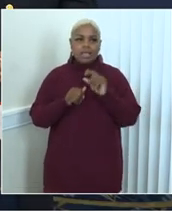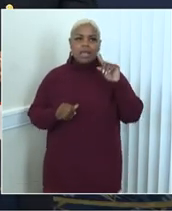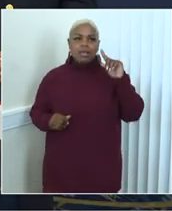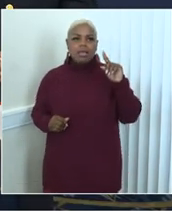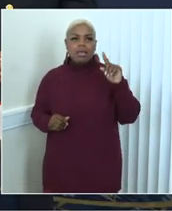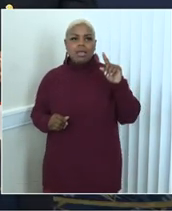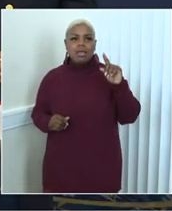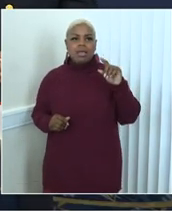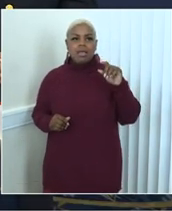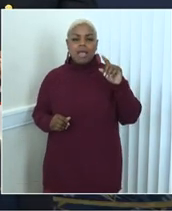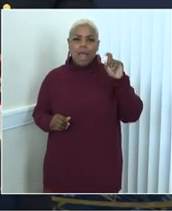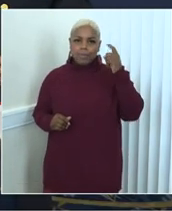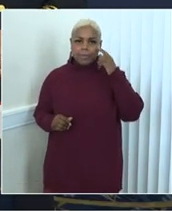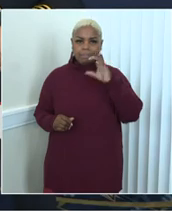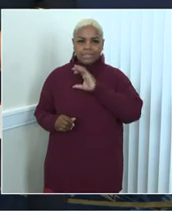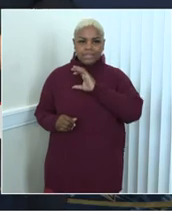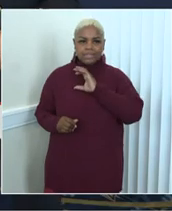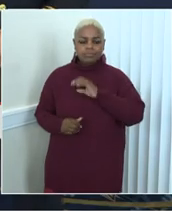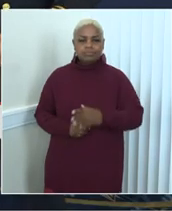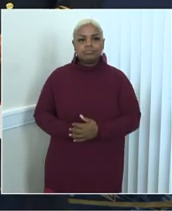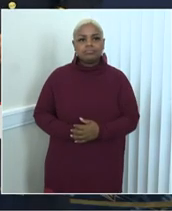have